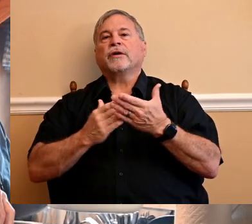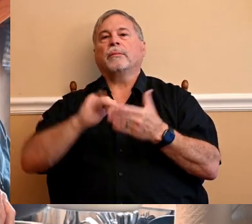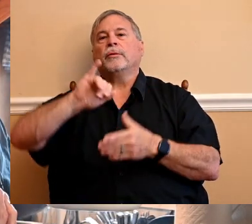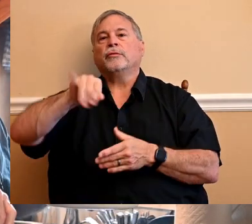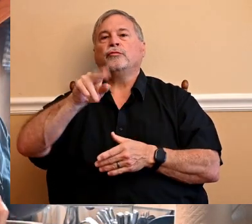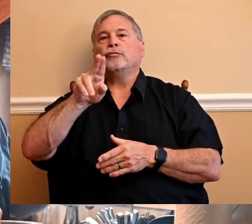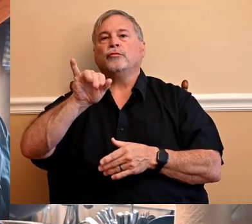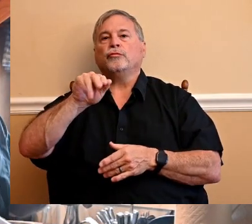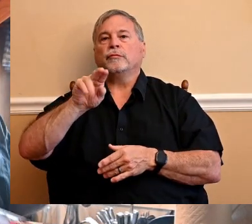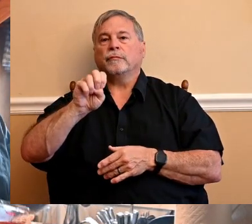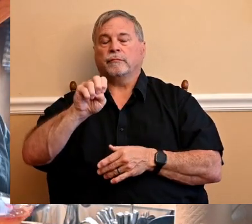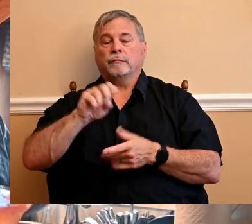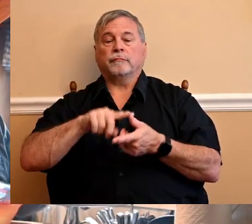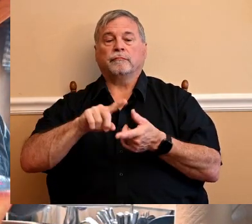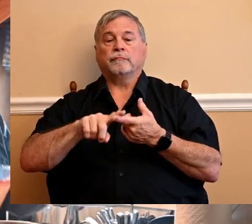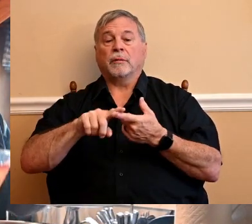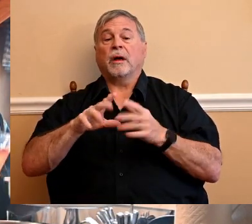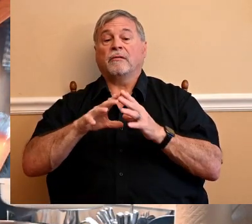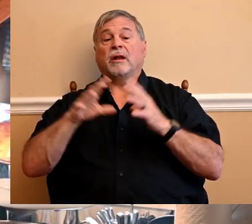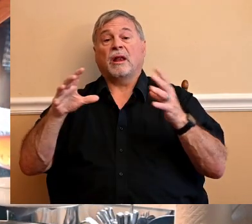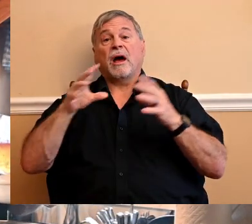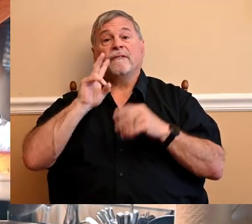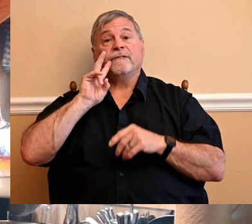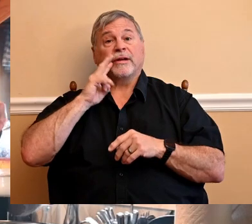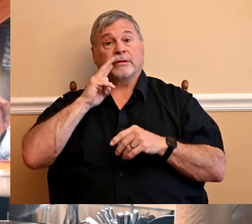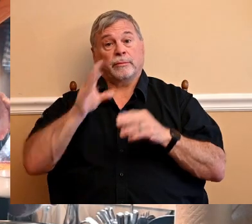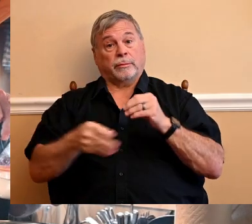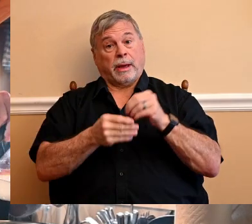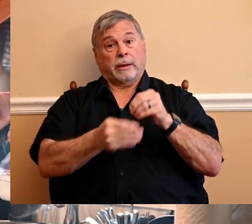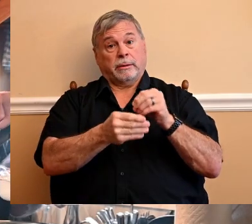because we've got a lot of vegetables that are going in here.